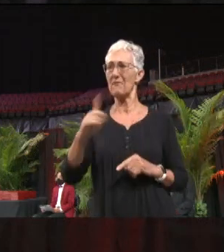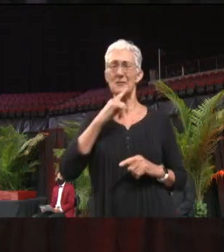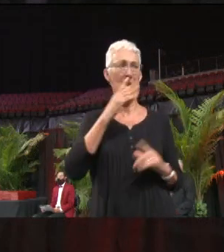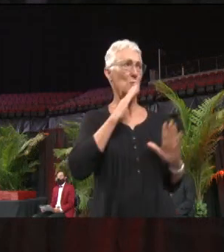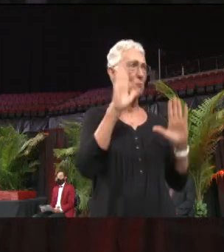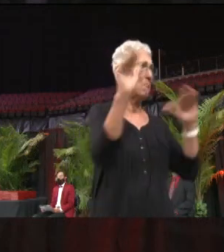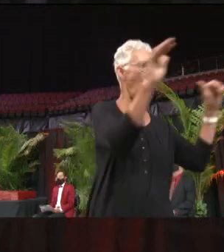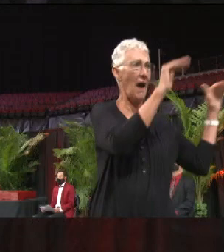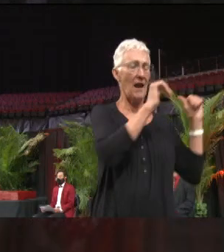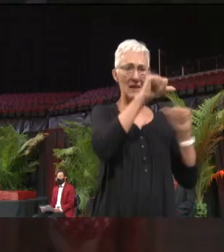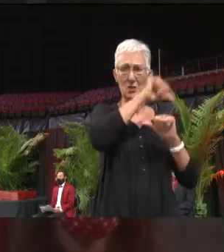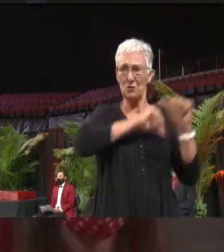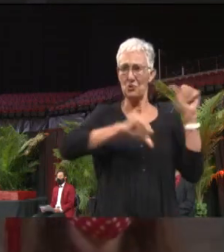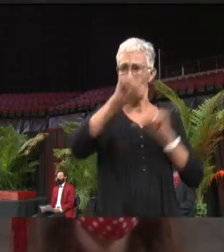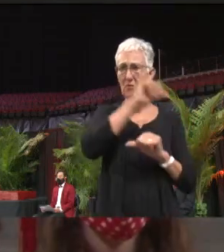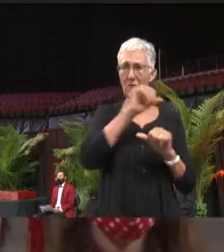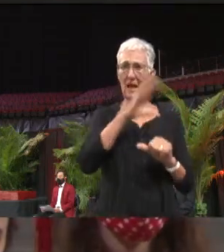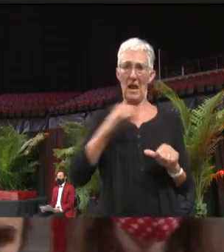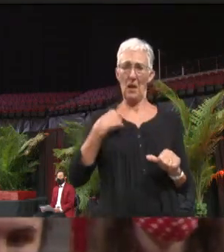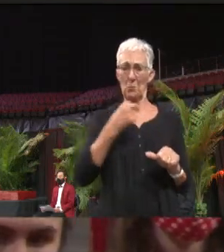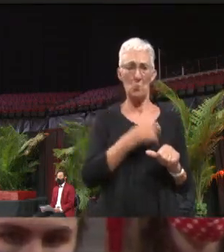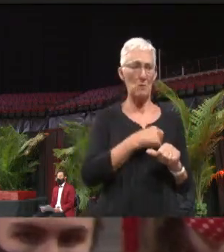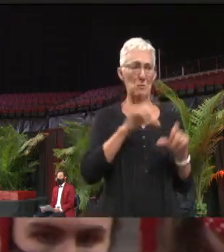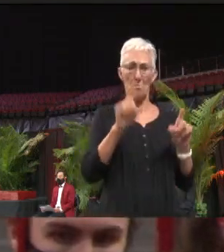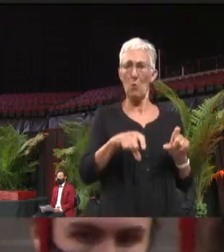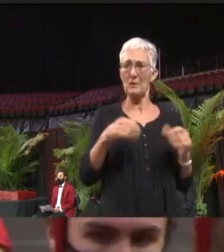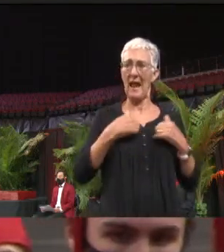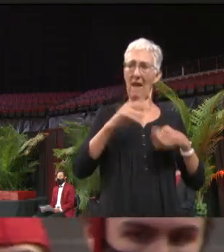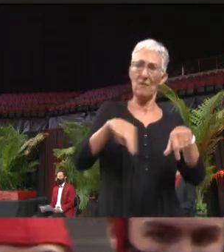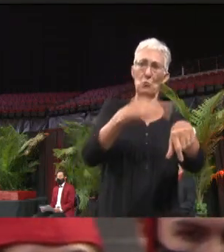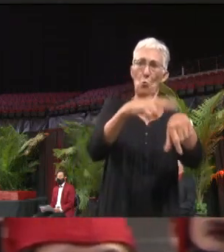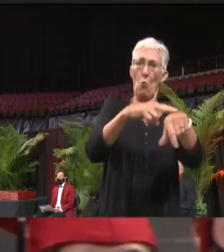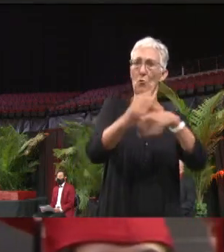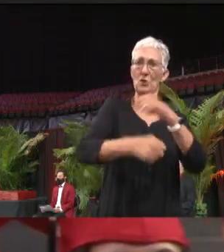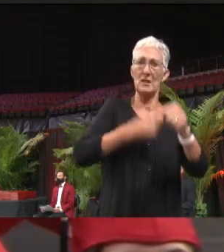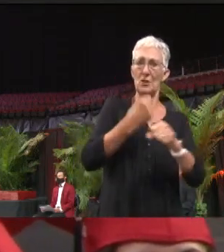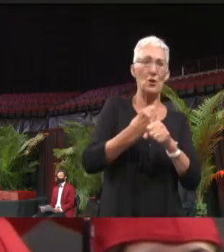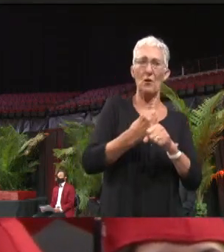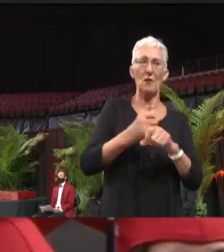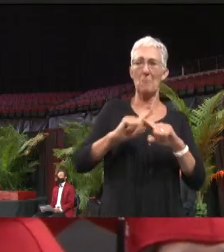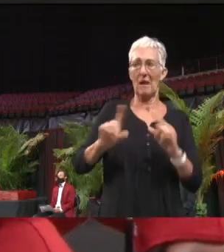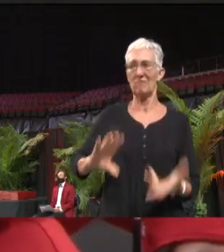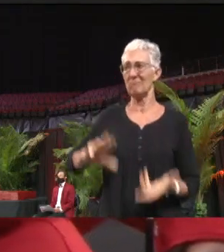with normalcy. But we did it. We finished. We're all here today, aren't we?